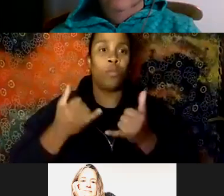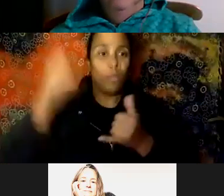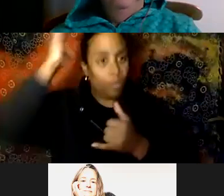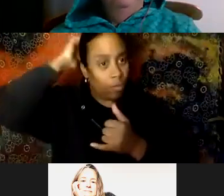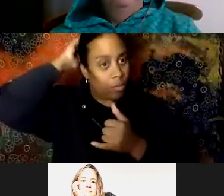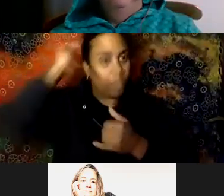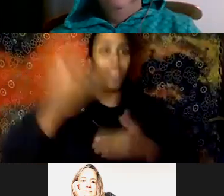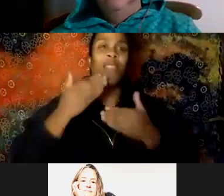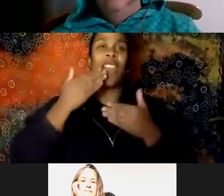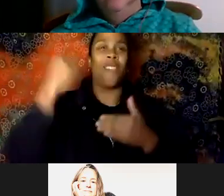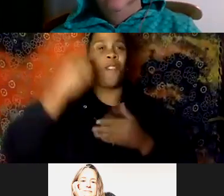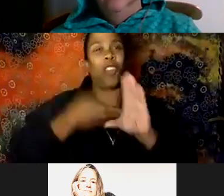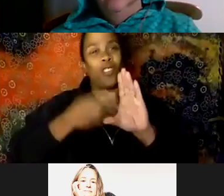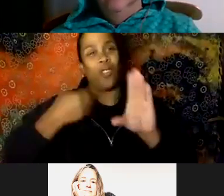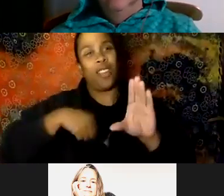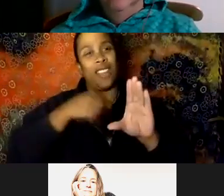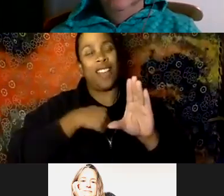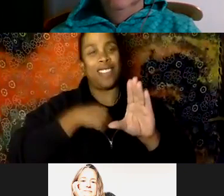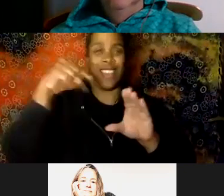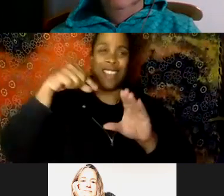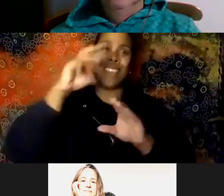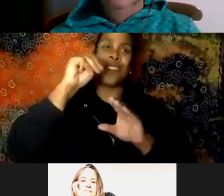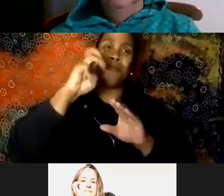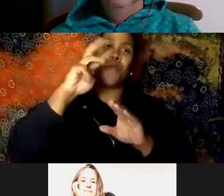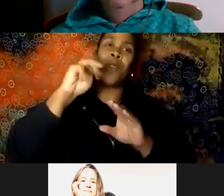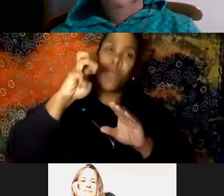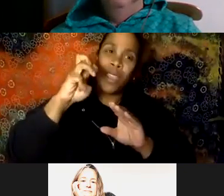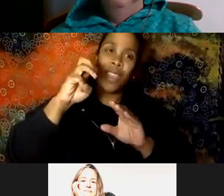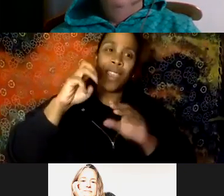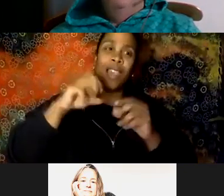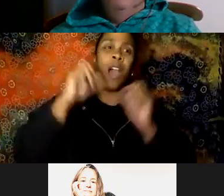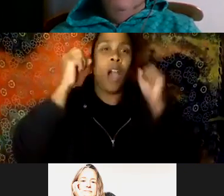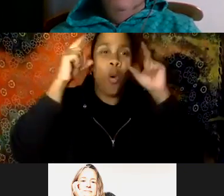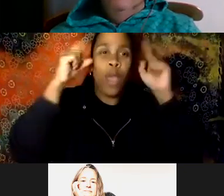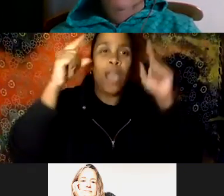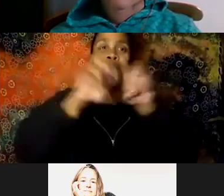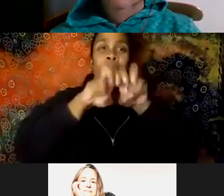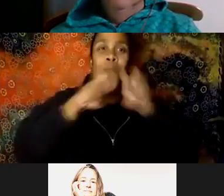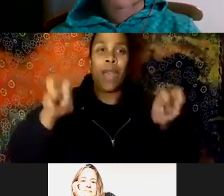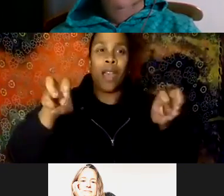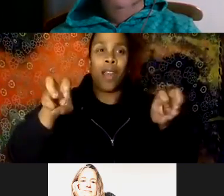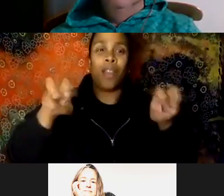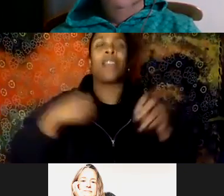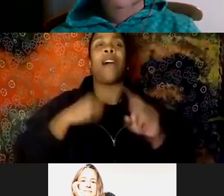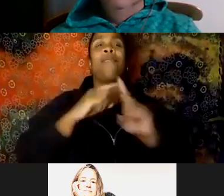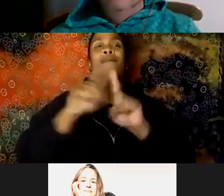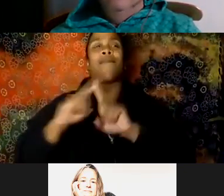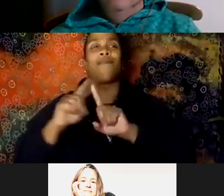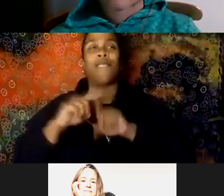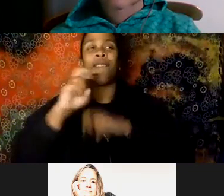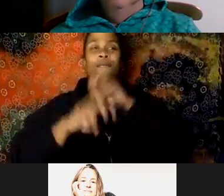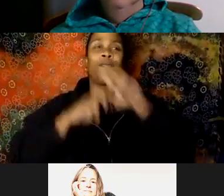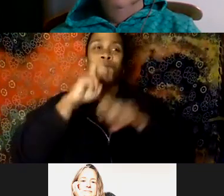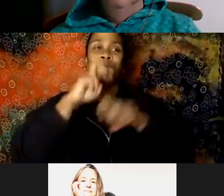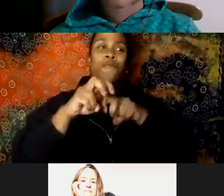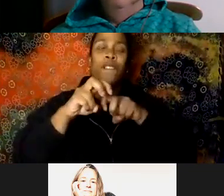Thanks so much for joining us. So this is a MeWe Awakening panel. We have all sorts of fairs and other events for energizing body, mind, heart, and soul.